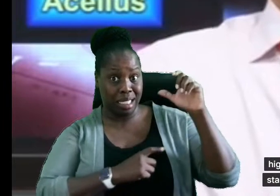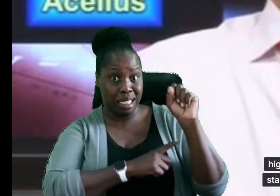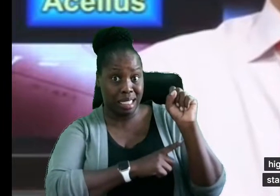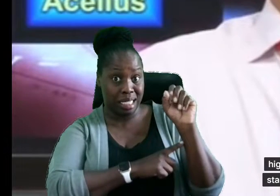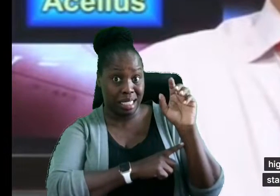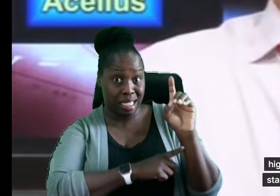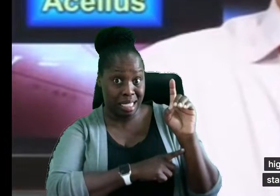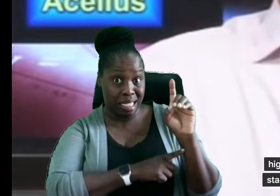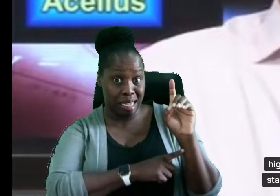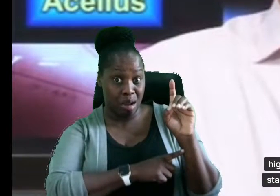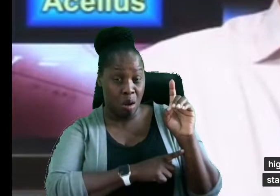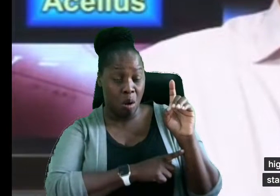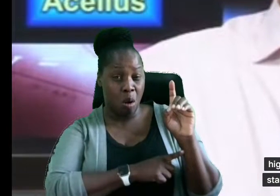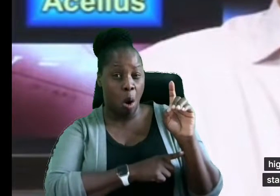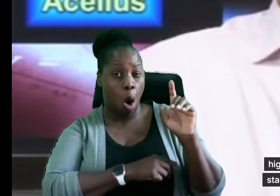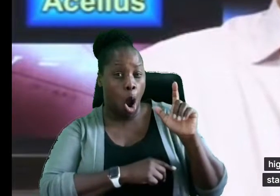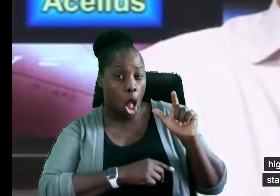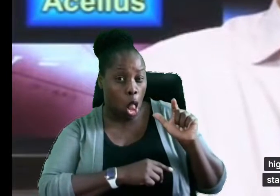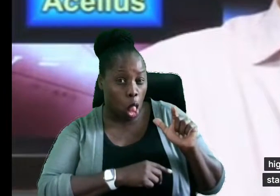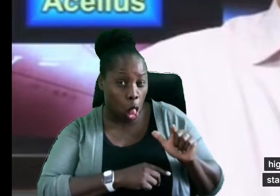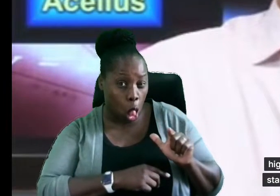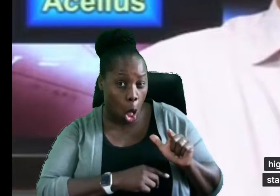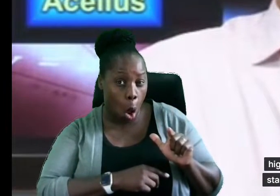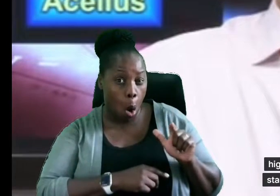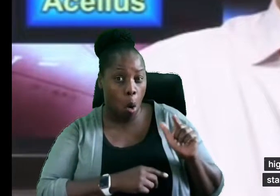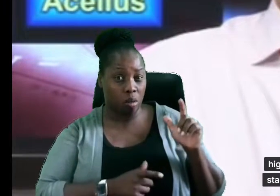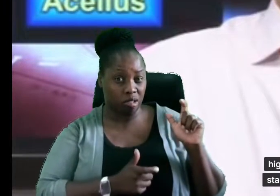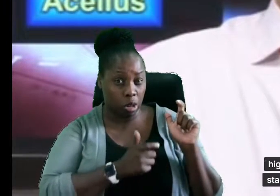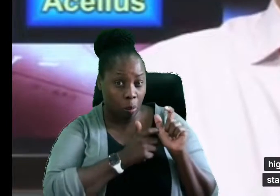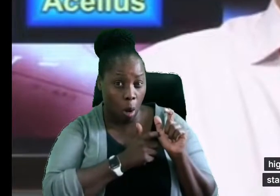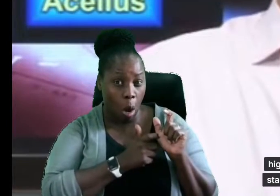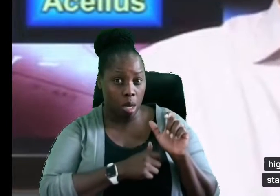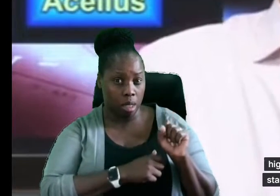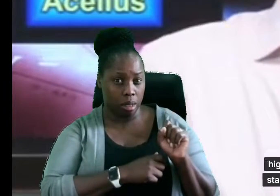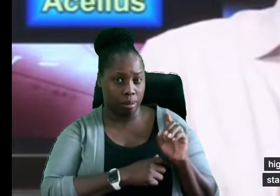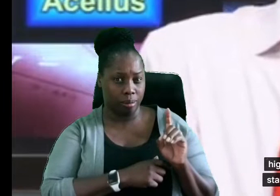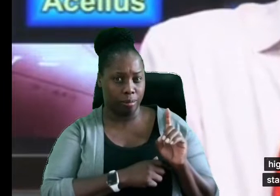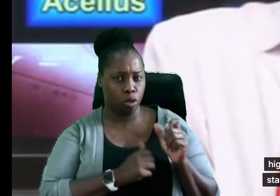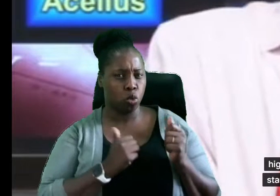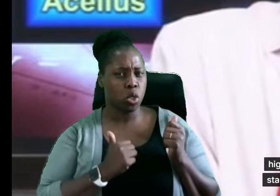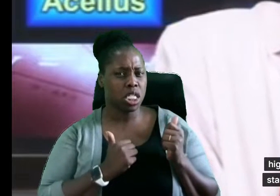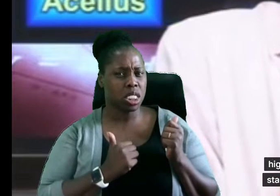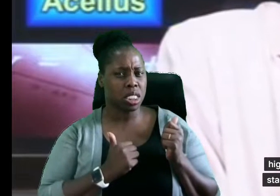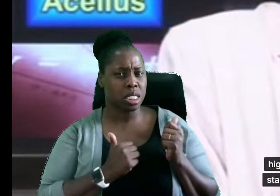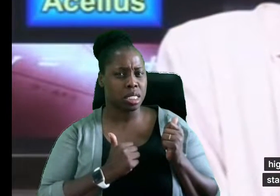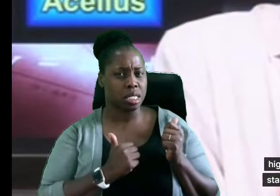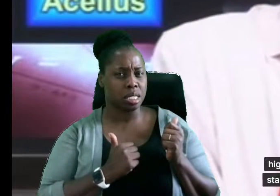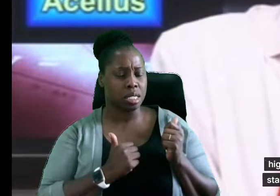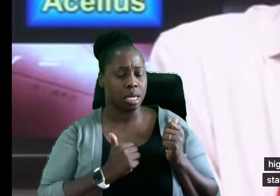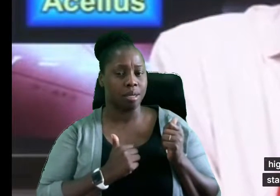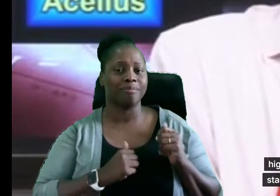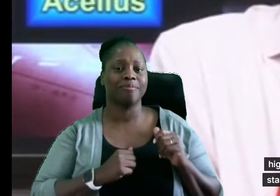a higher standard deviation or a lower standard deviation?